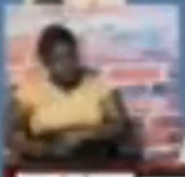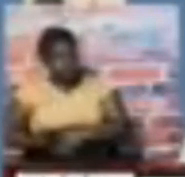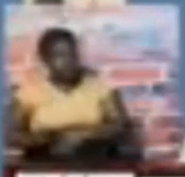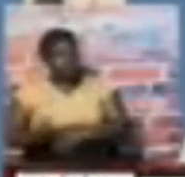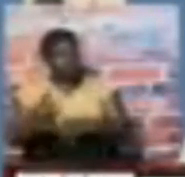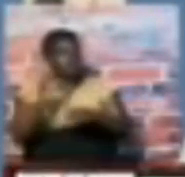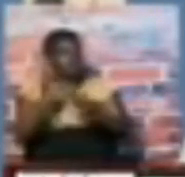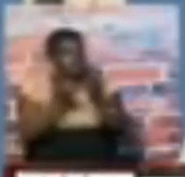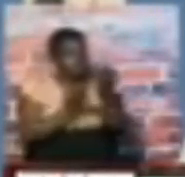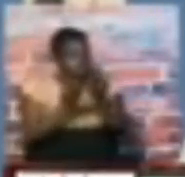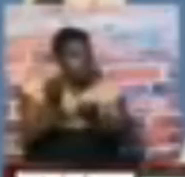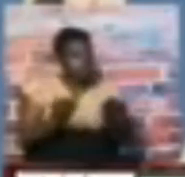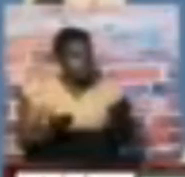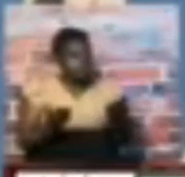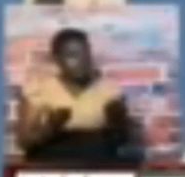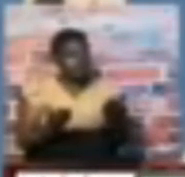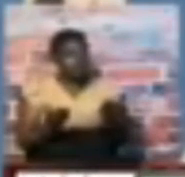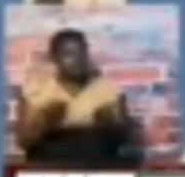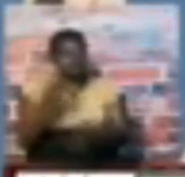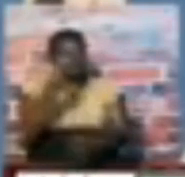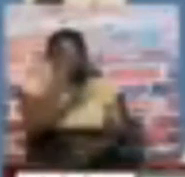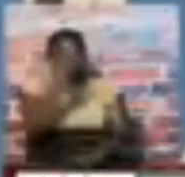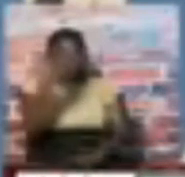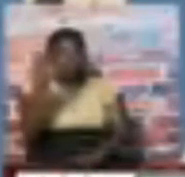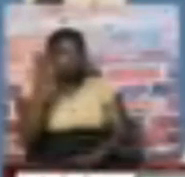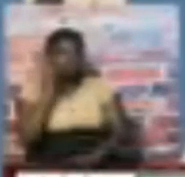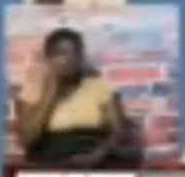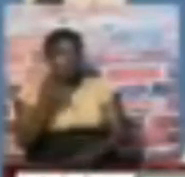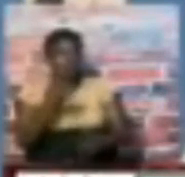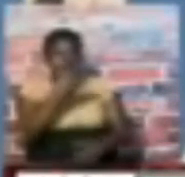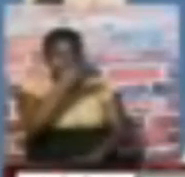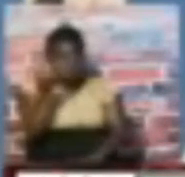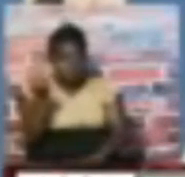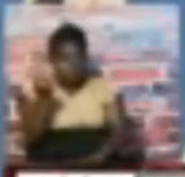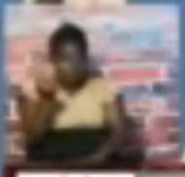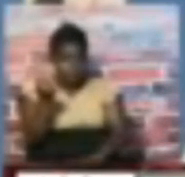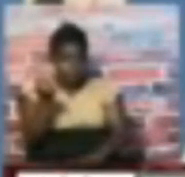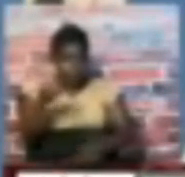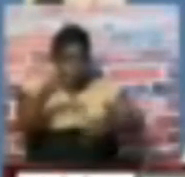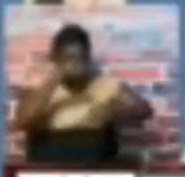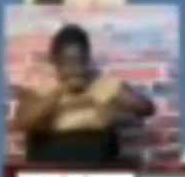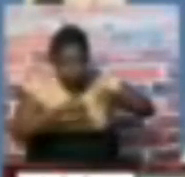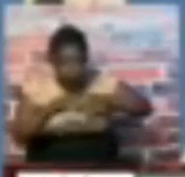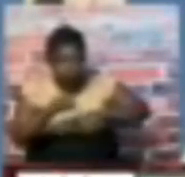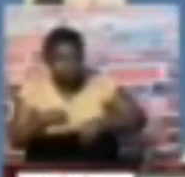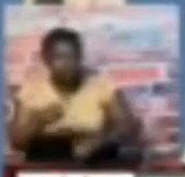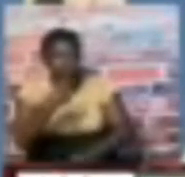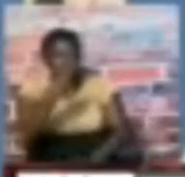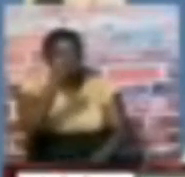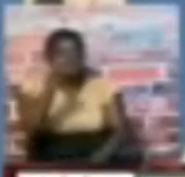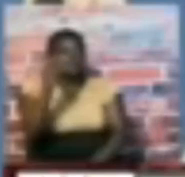shillings. Best Ingredients Africa Limited, 20 million shillings.